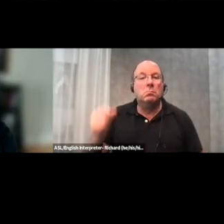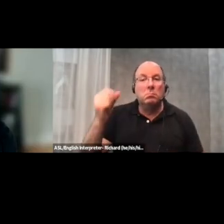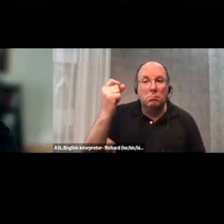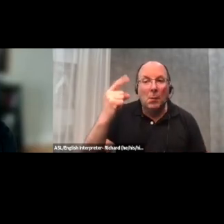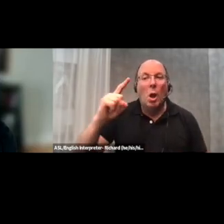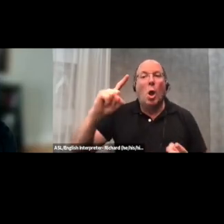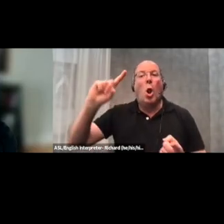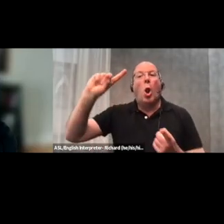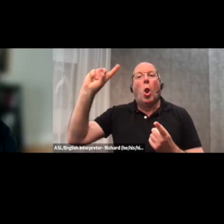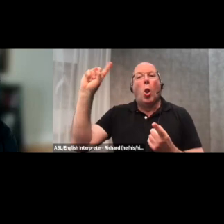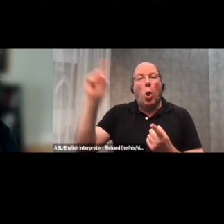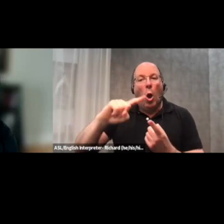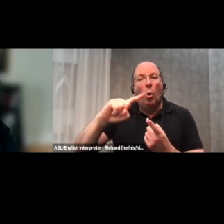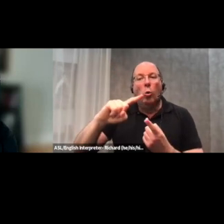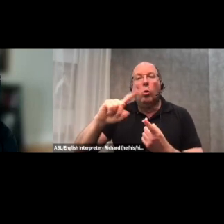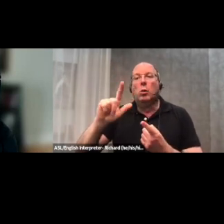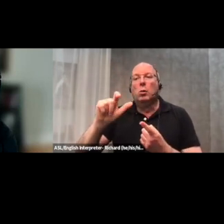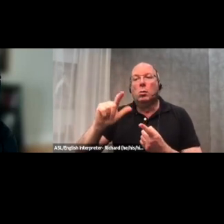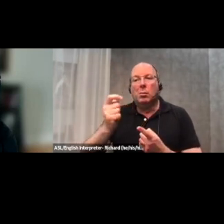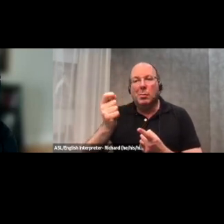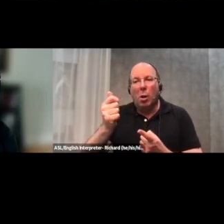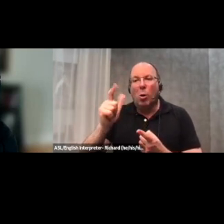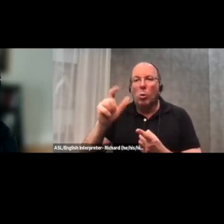viable way to reduce STI transmission.